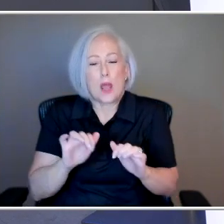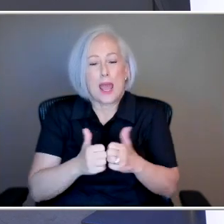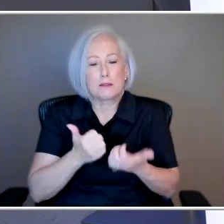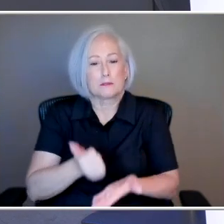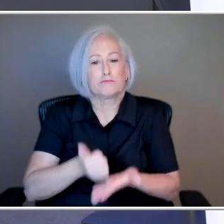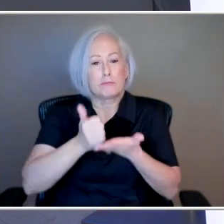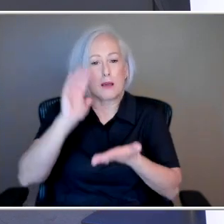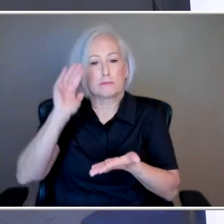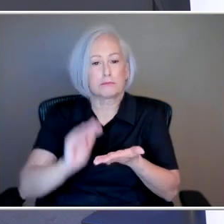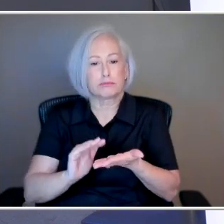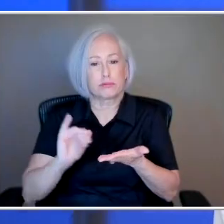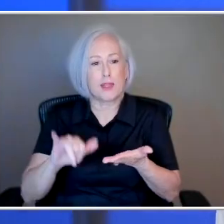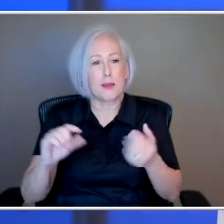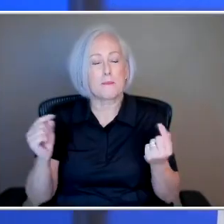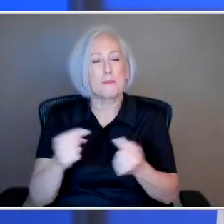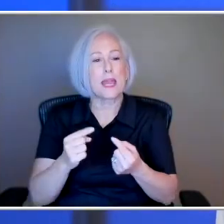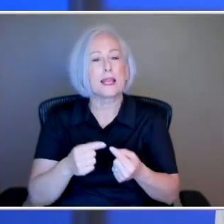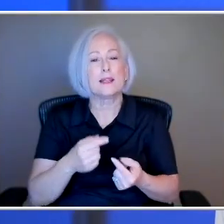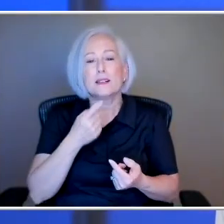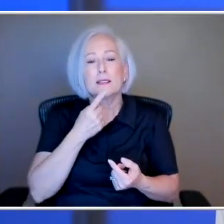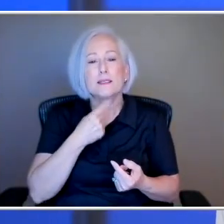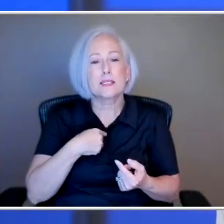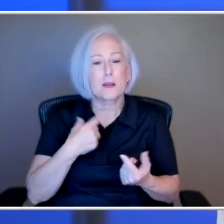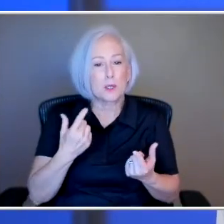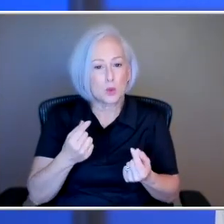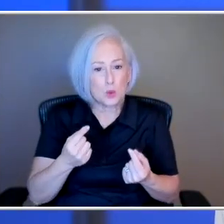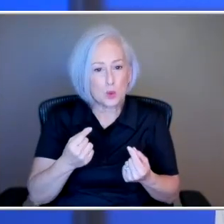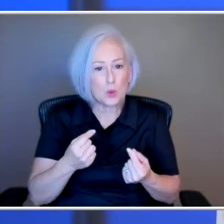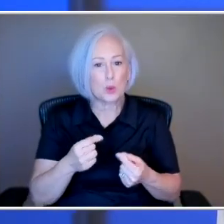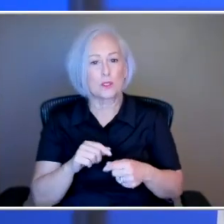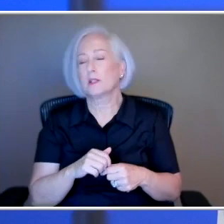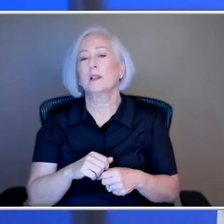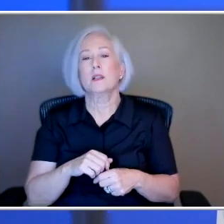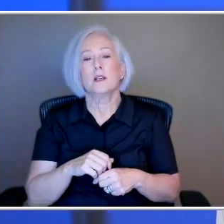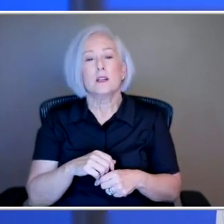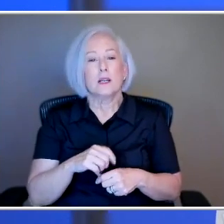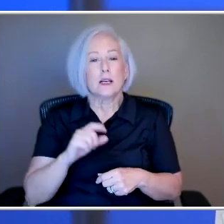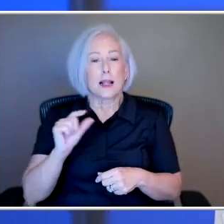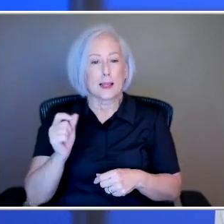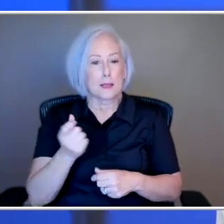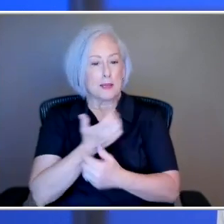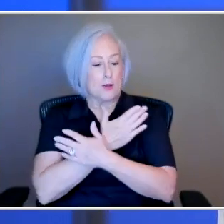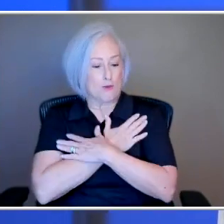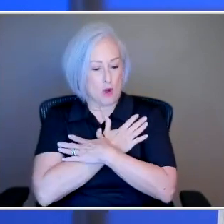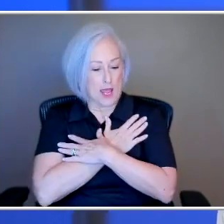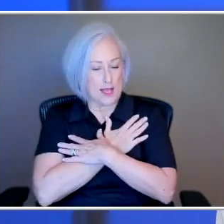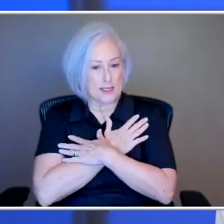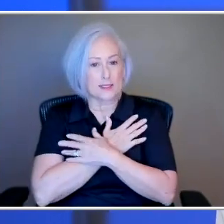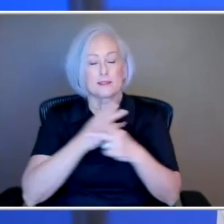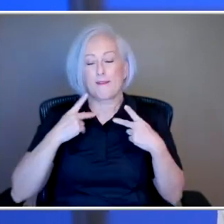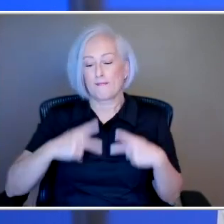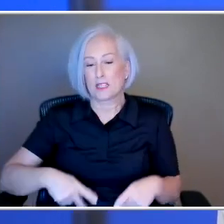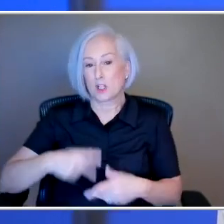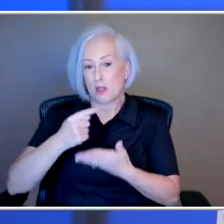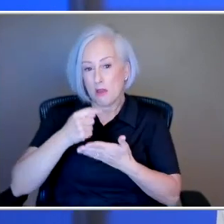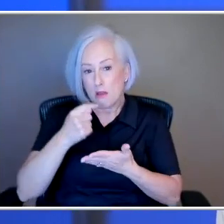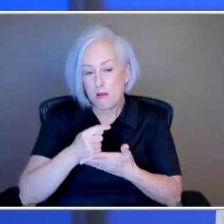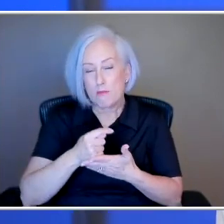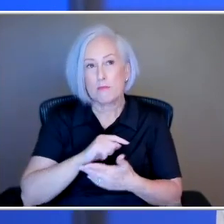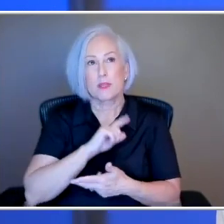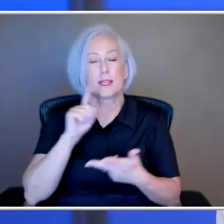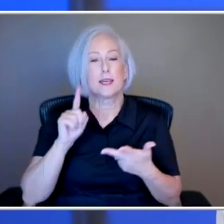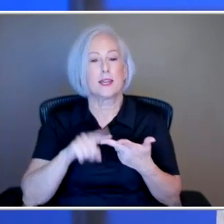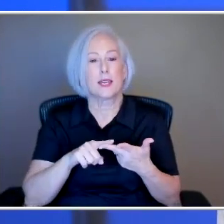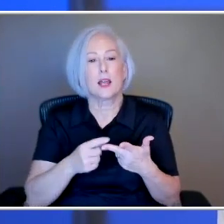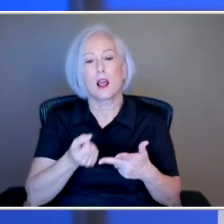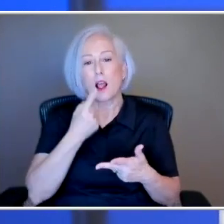doing to remedy it. So that type of things that you can do early on is a little bit of rest, right? Physical therapy, and then any